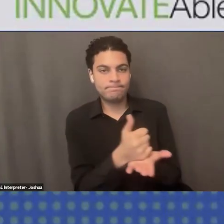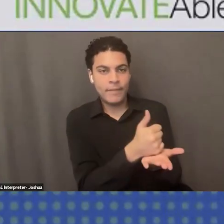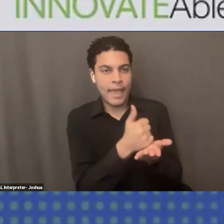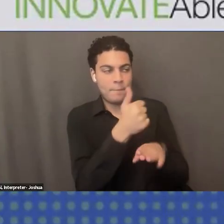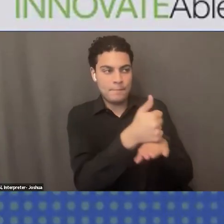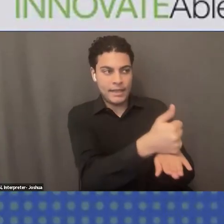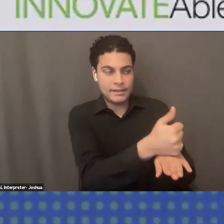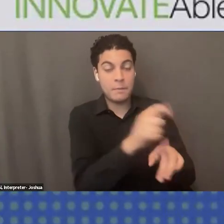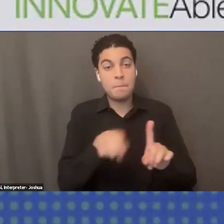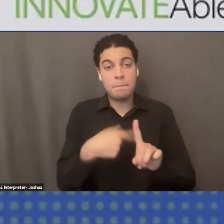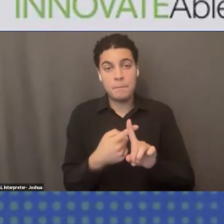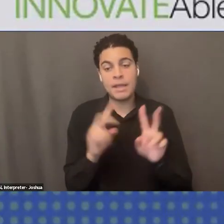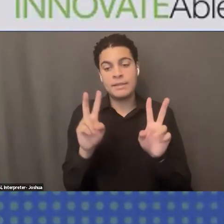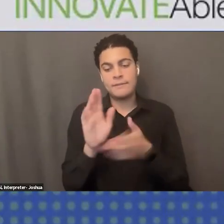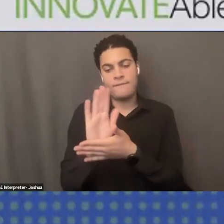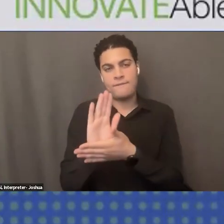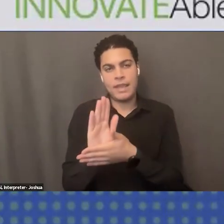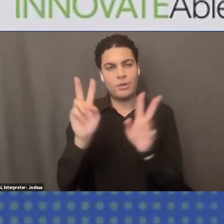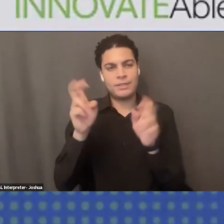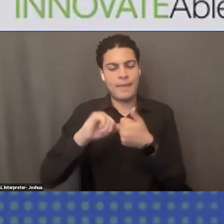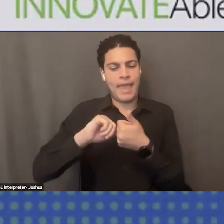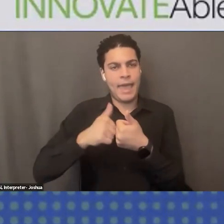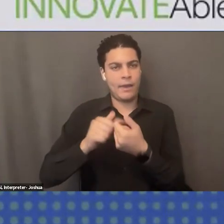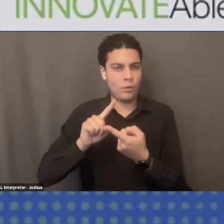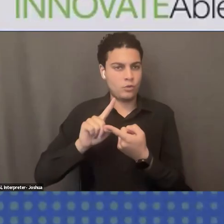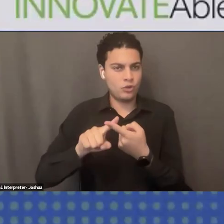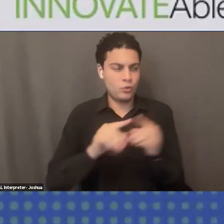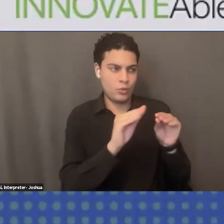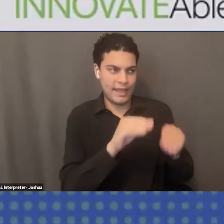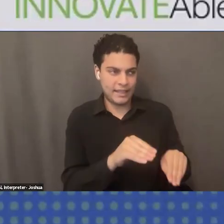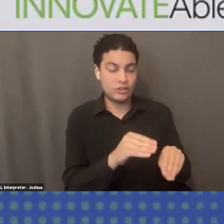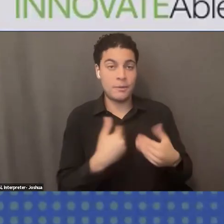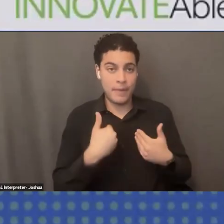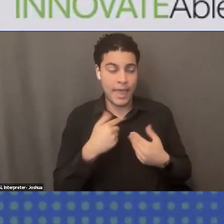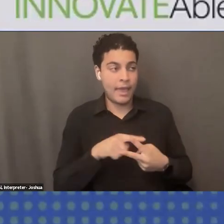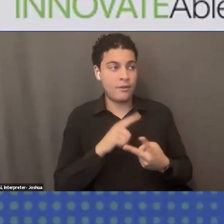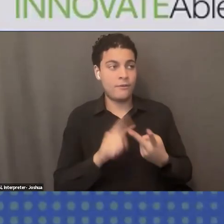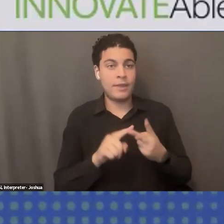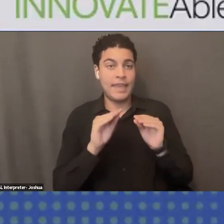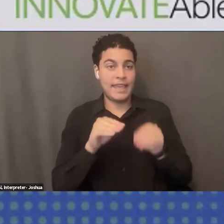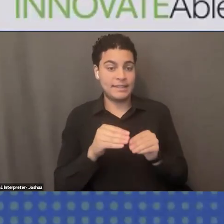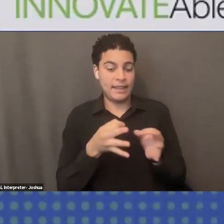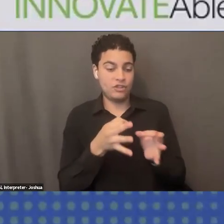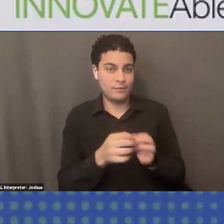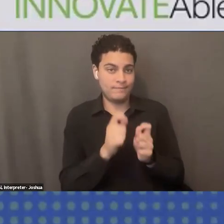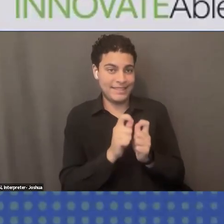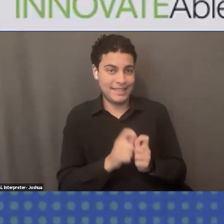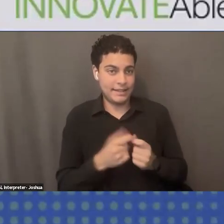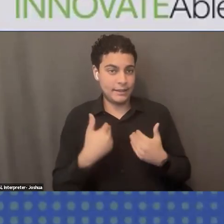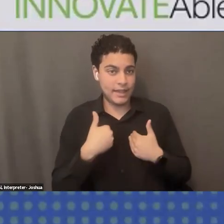prepared. And we will have Zoom meetings with operations department, parks and